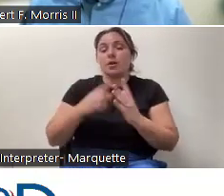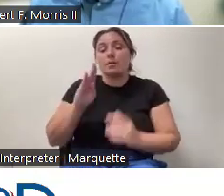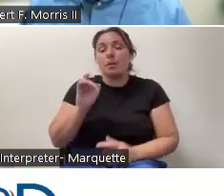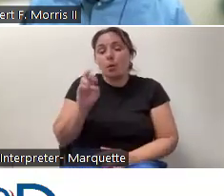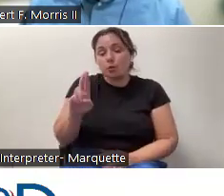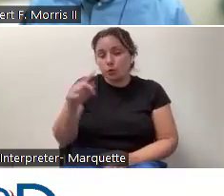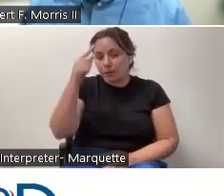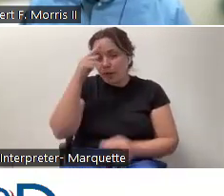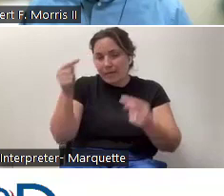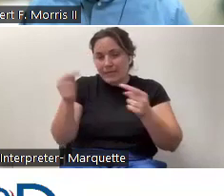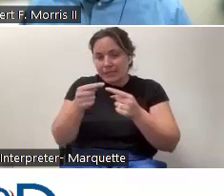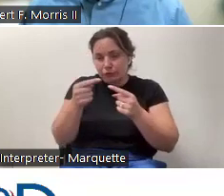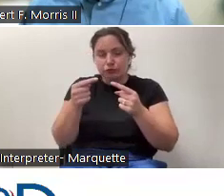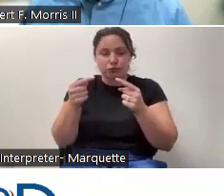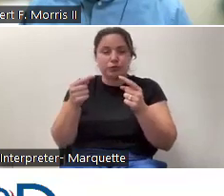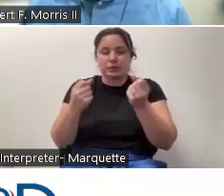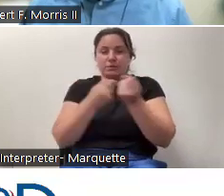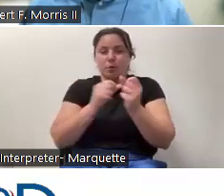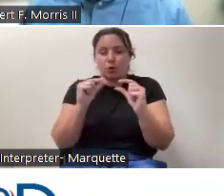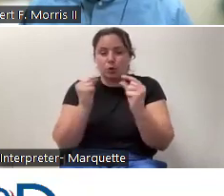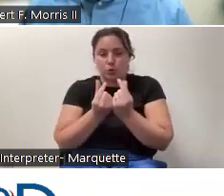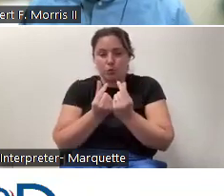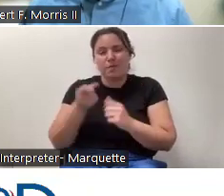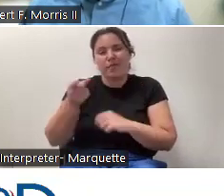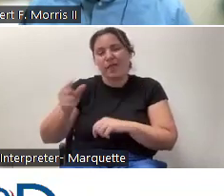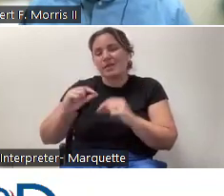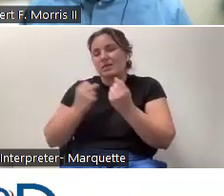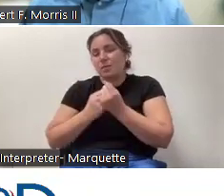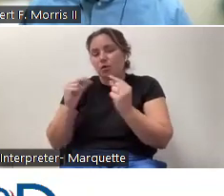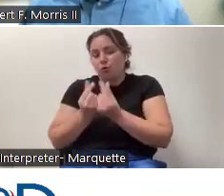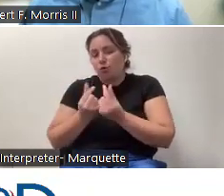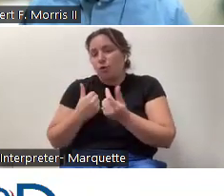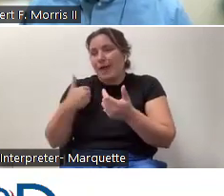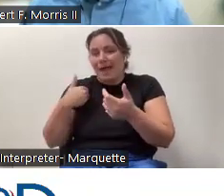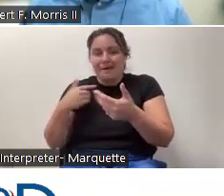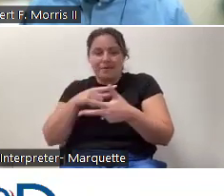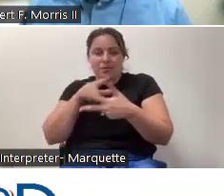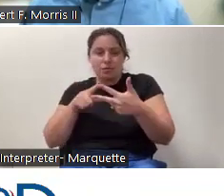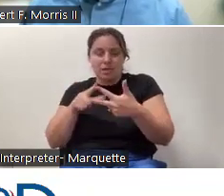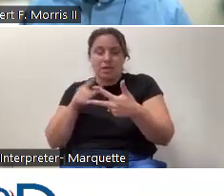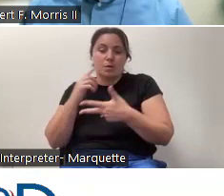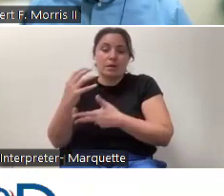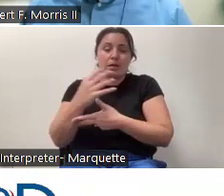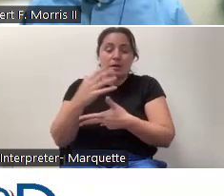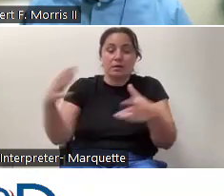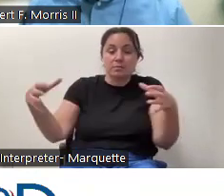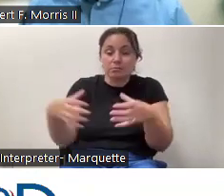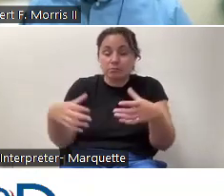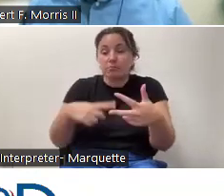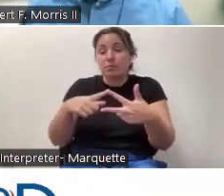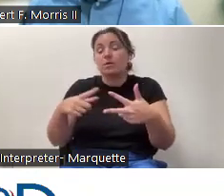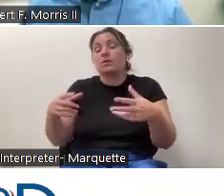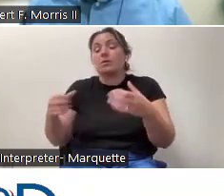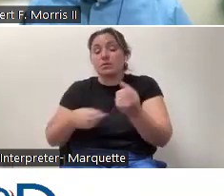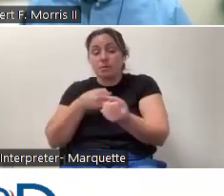Support Group, and it's just a group that with 3 pillars: we gather, we support, and we profit.